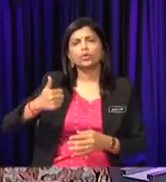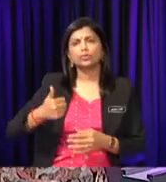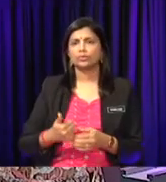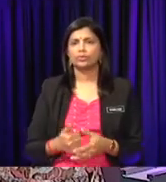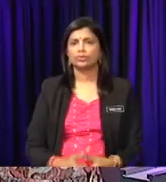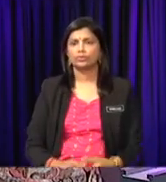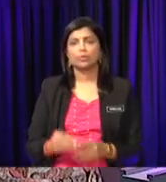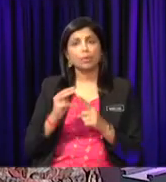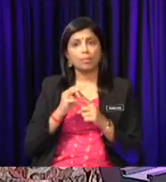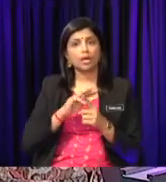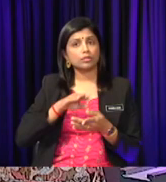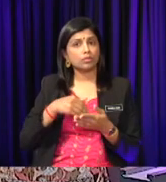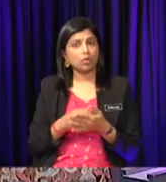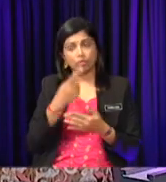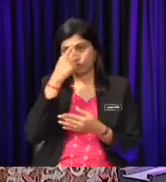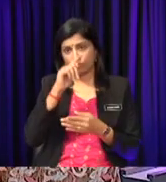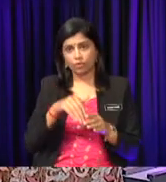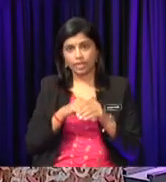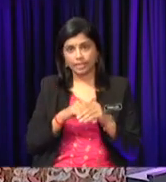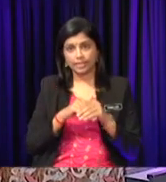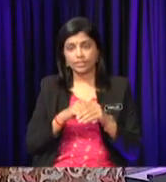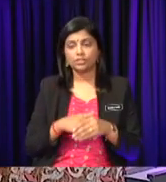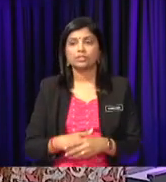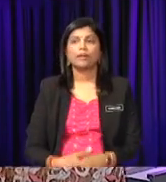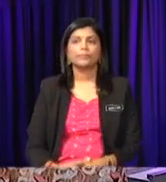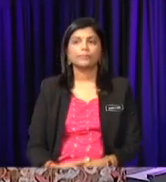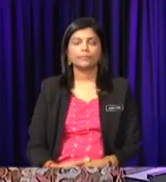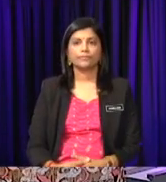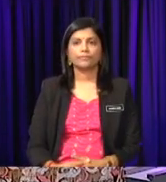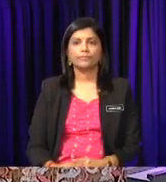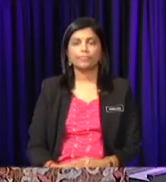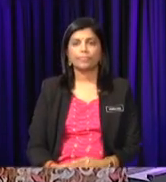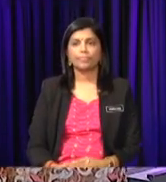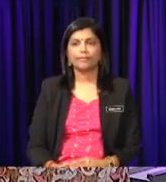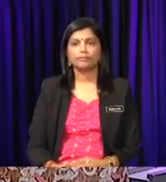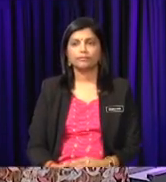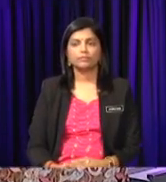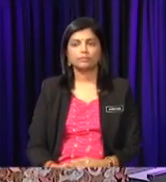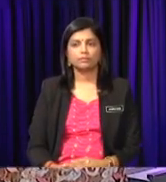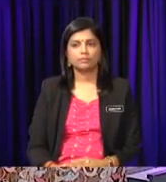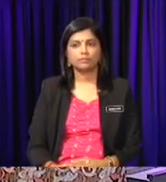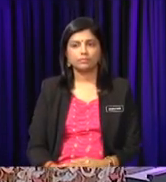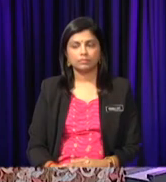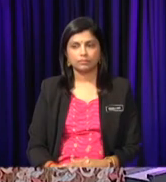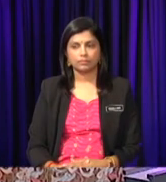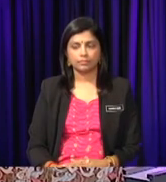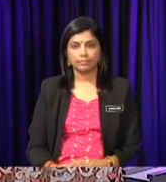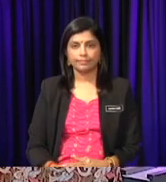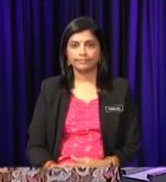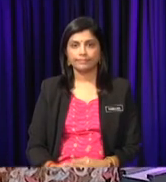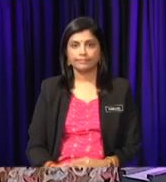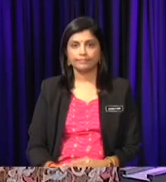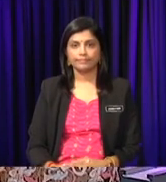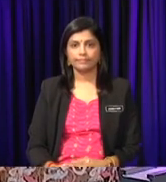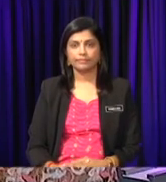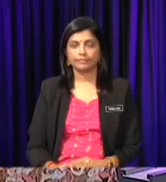Shafika, mm-hmm. And I was in a school around my area, which is Puchong area, Subang right. area, you know. But I've had a lot of